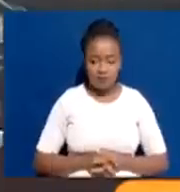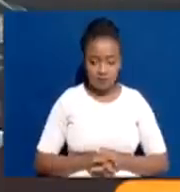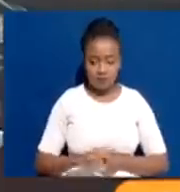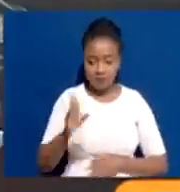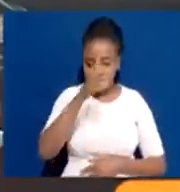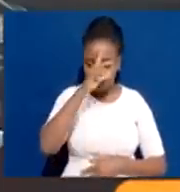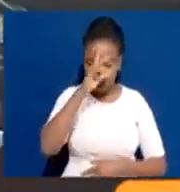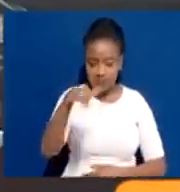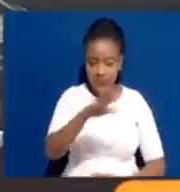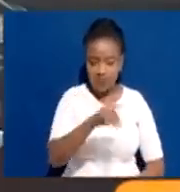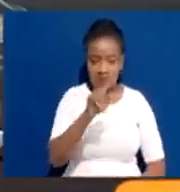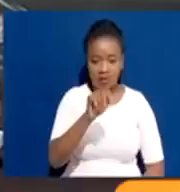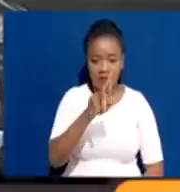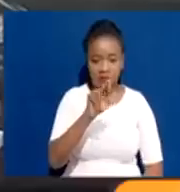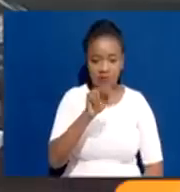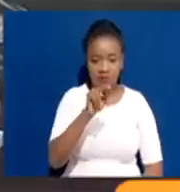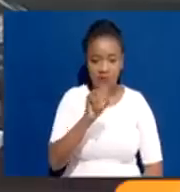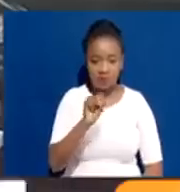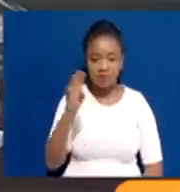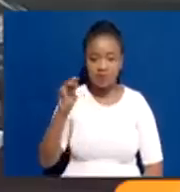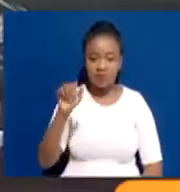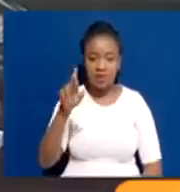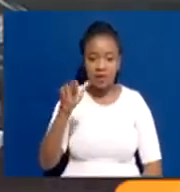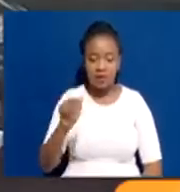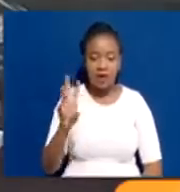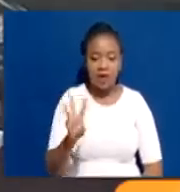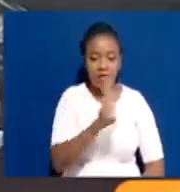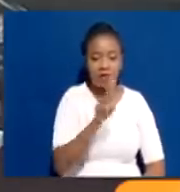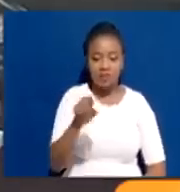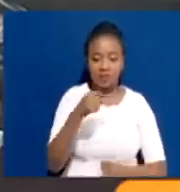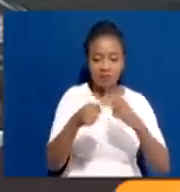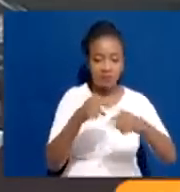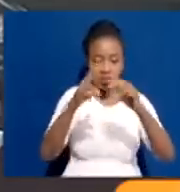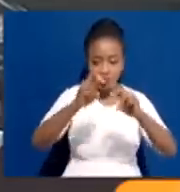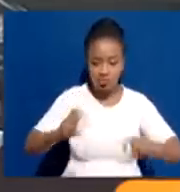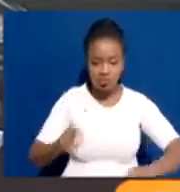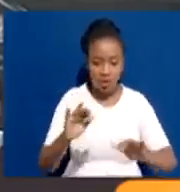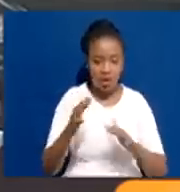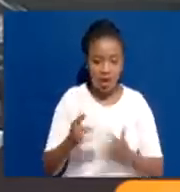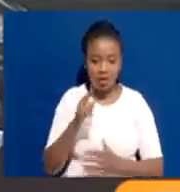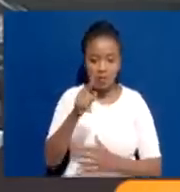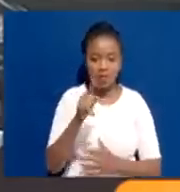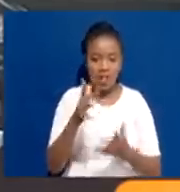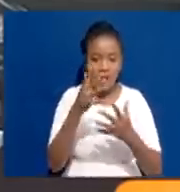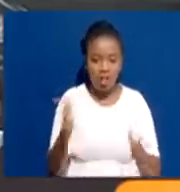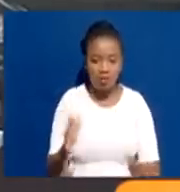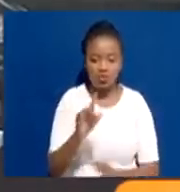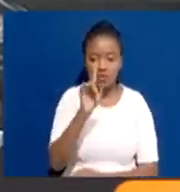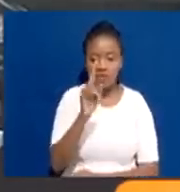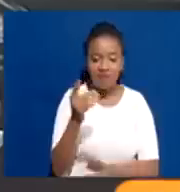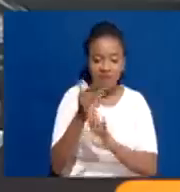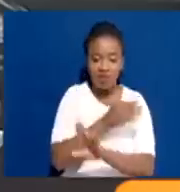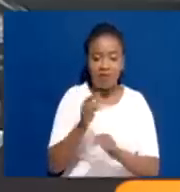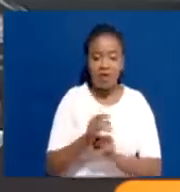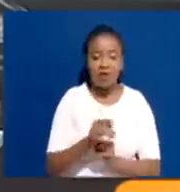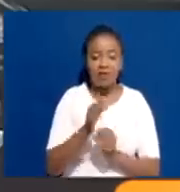Detectives in Transmara West Sub-County Narok County are investigating the mysterious disappearance of a former